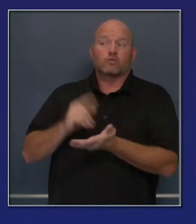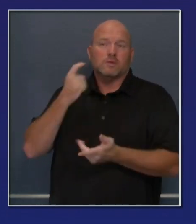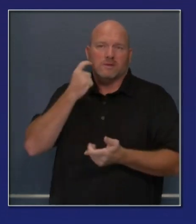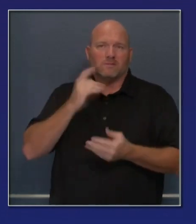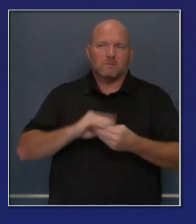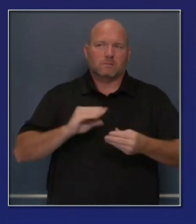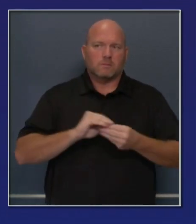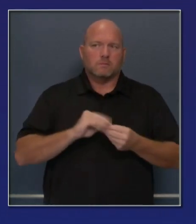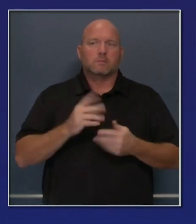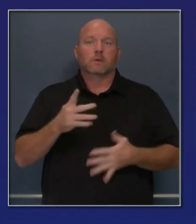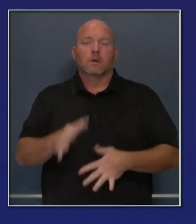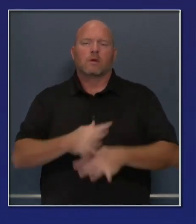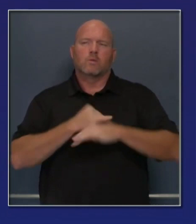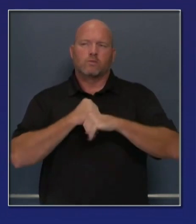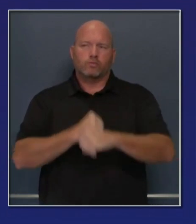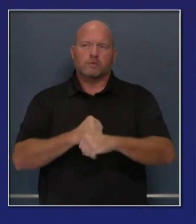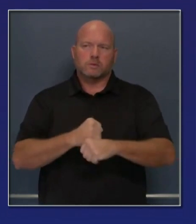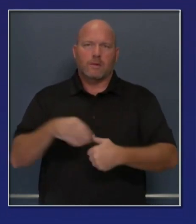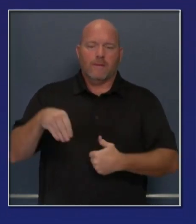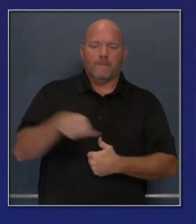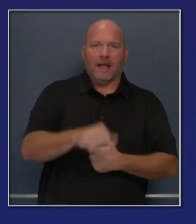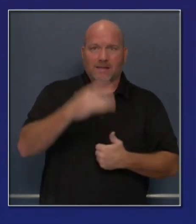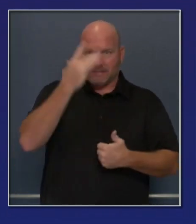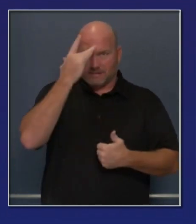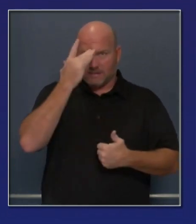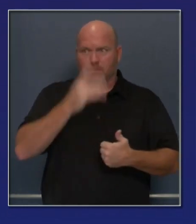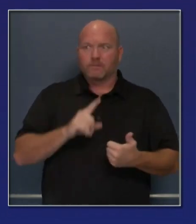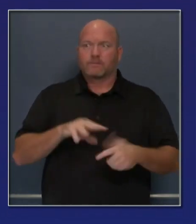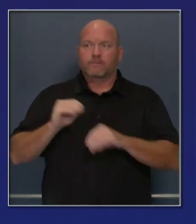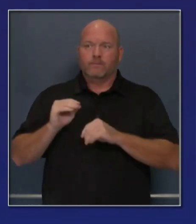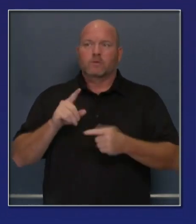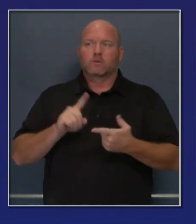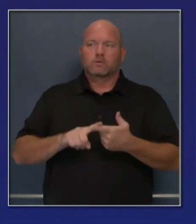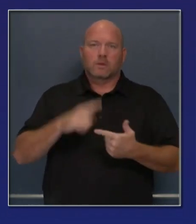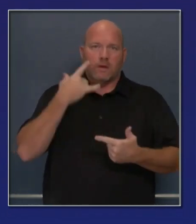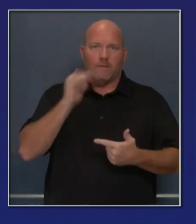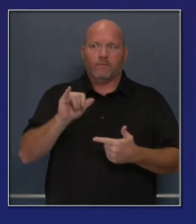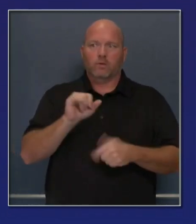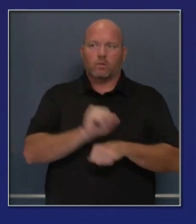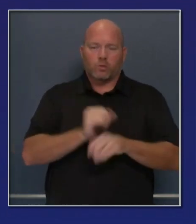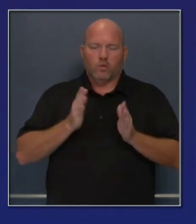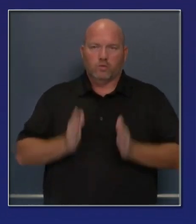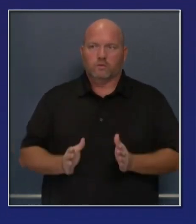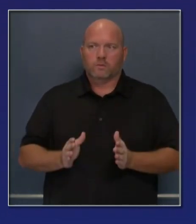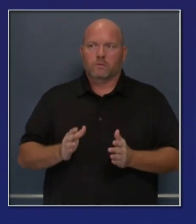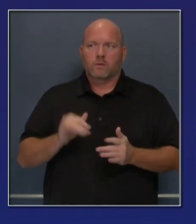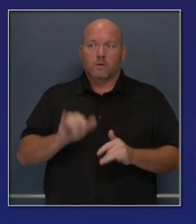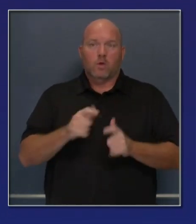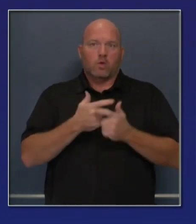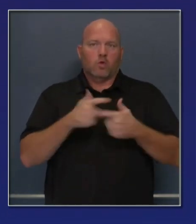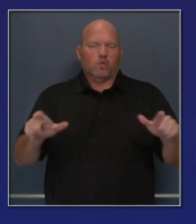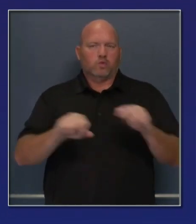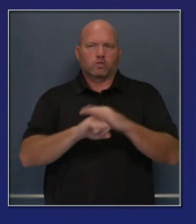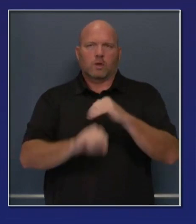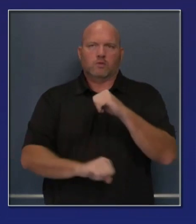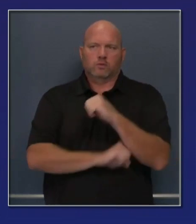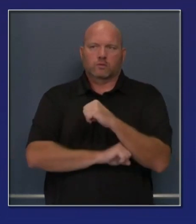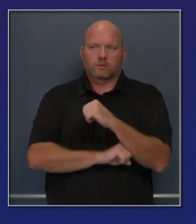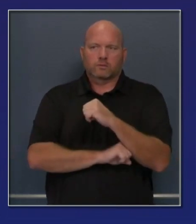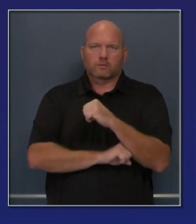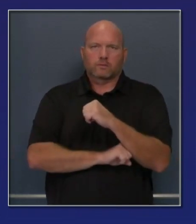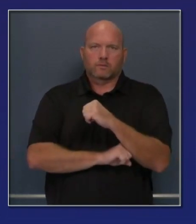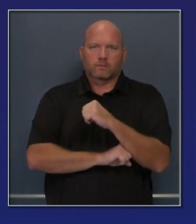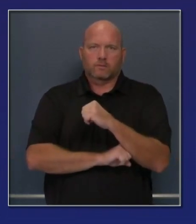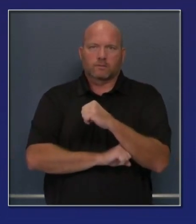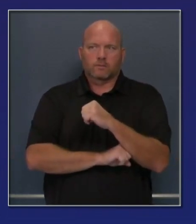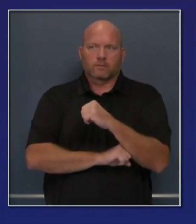job-protected paid sick leave that we've now provided to California's workers, which is foundational in the endeavor